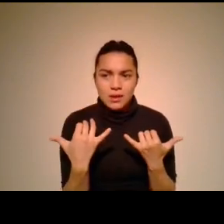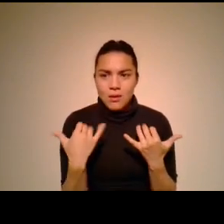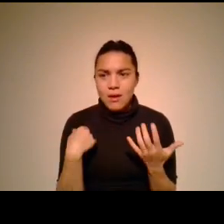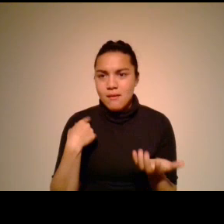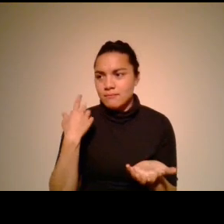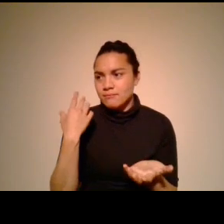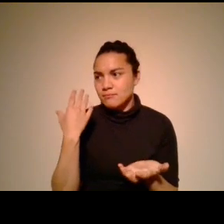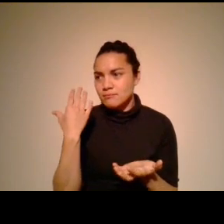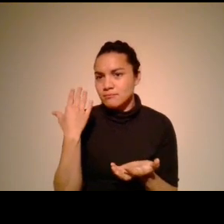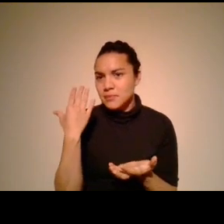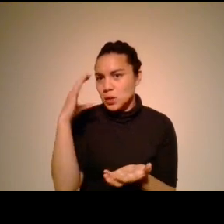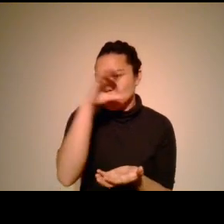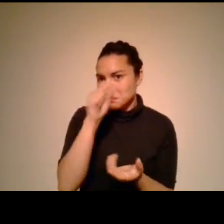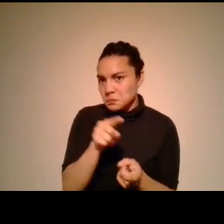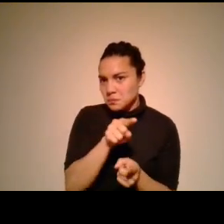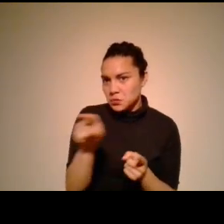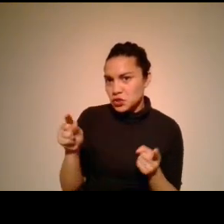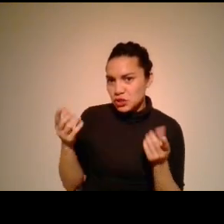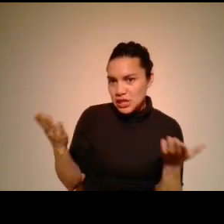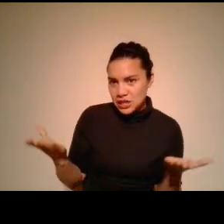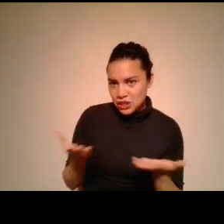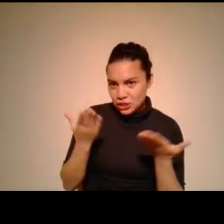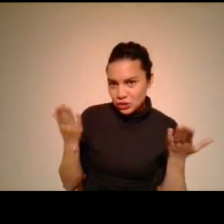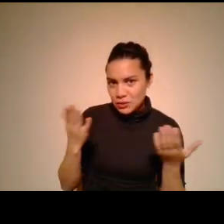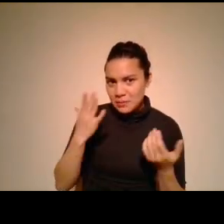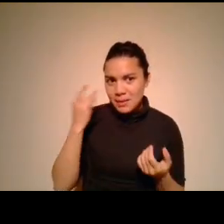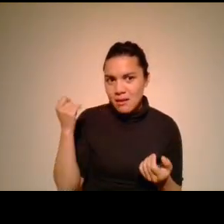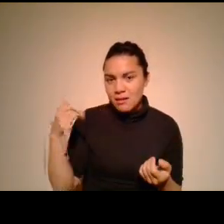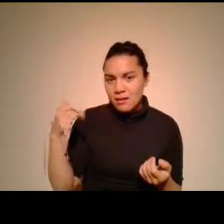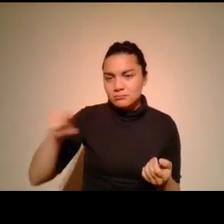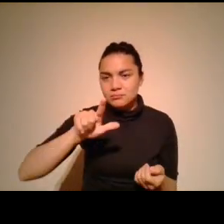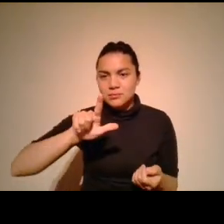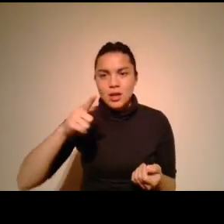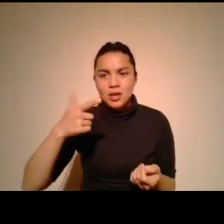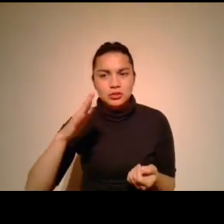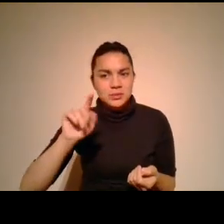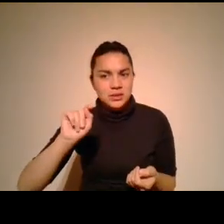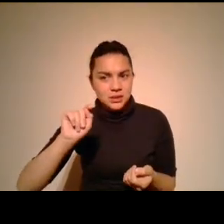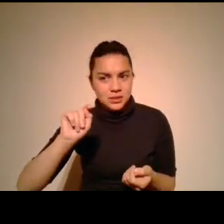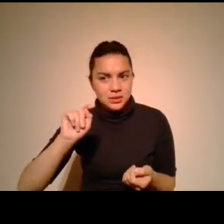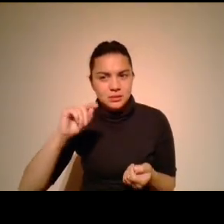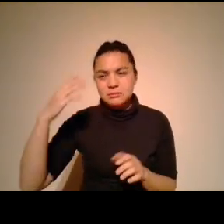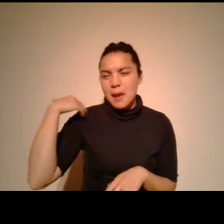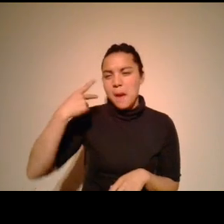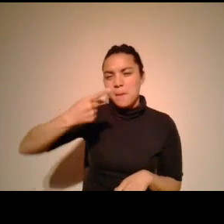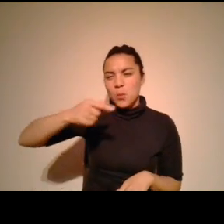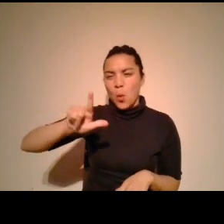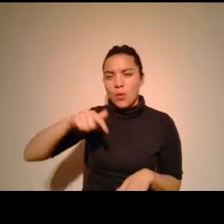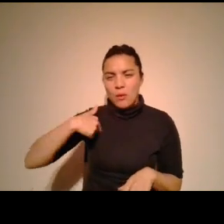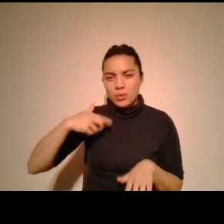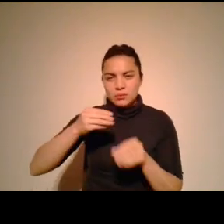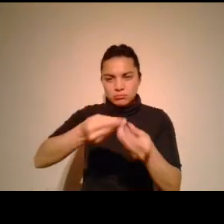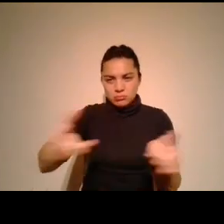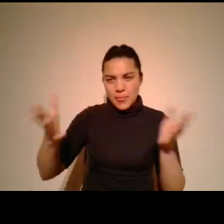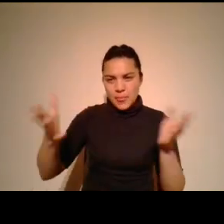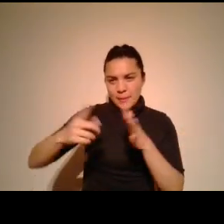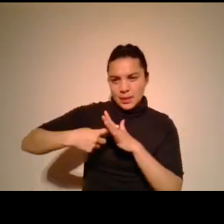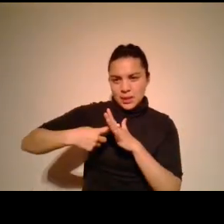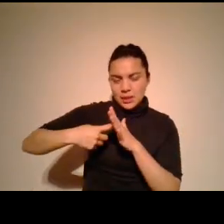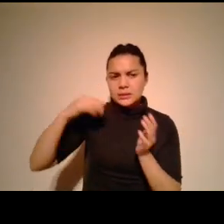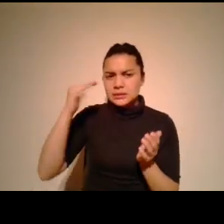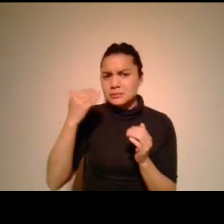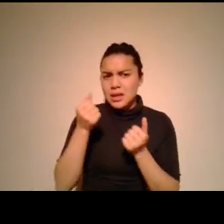bit because you are LGBT, and based on the poll that we had at the beginning, it sounds like a lot of